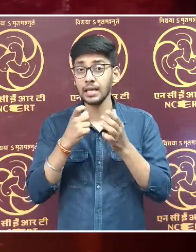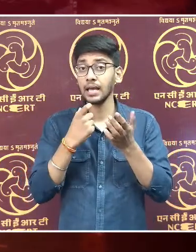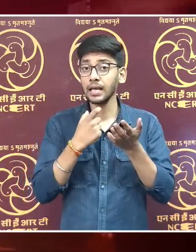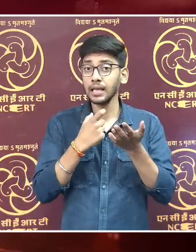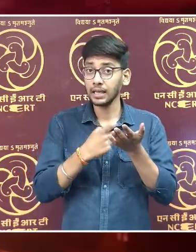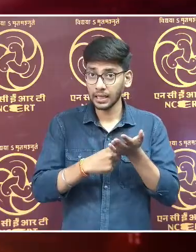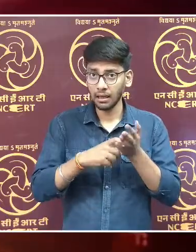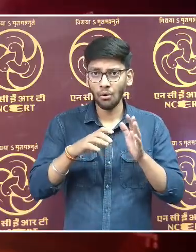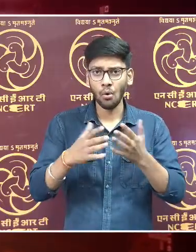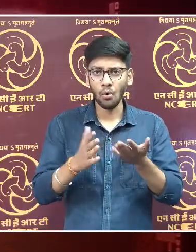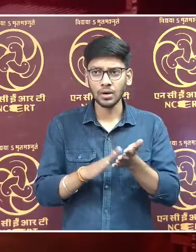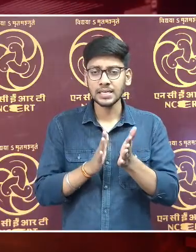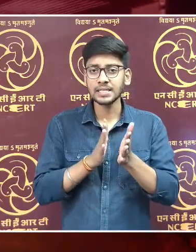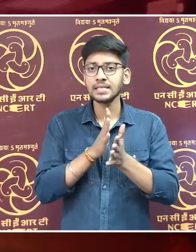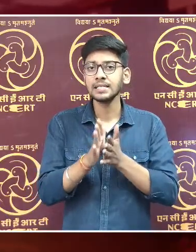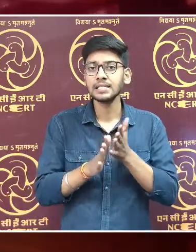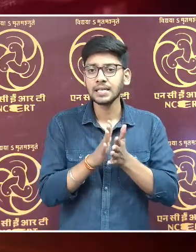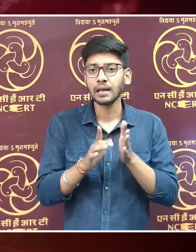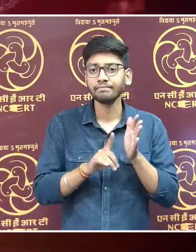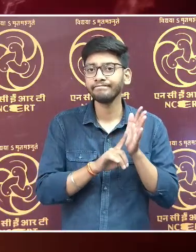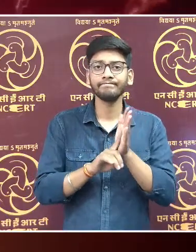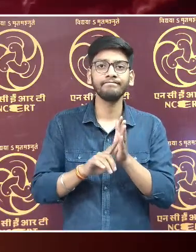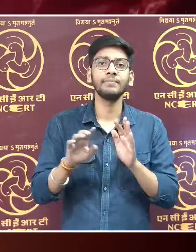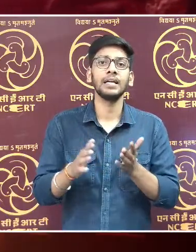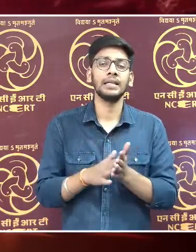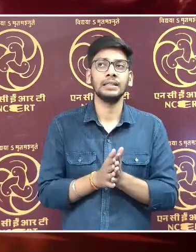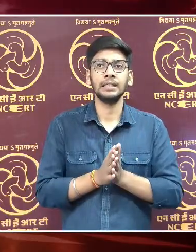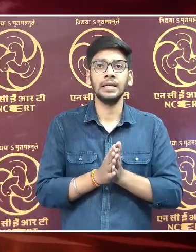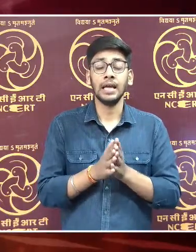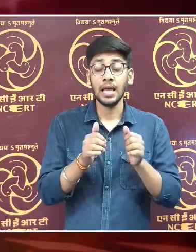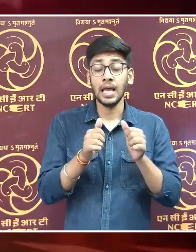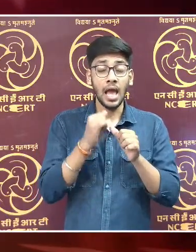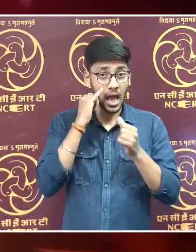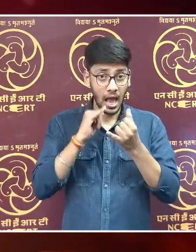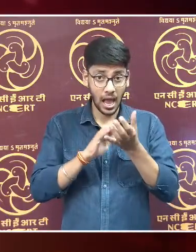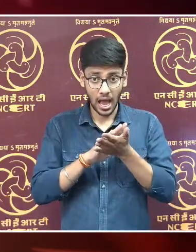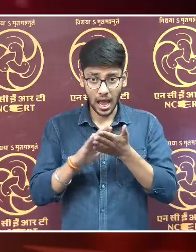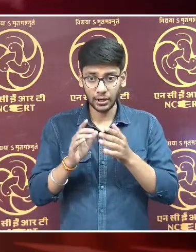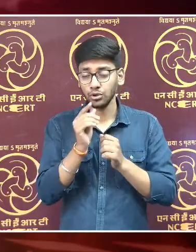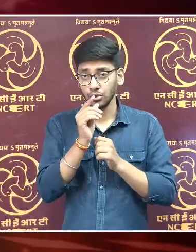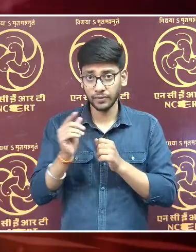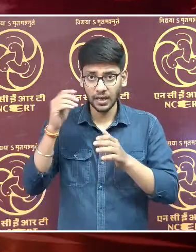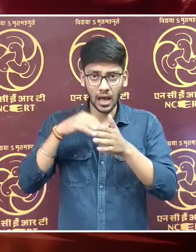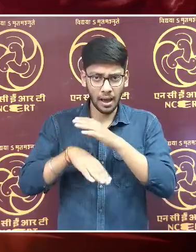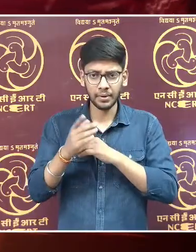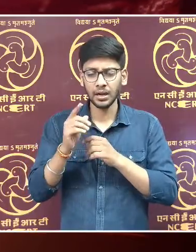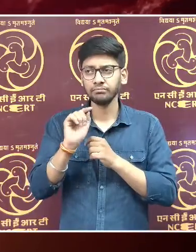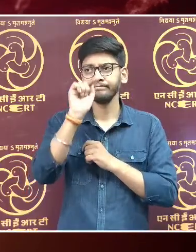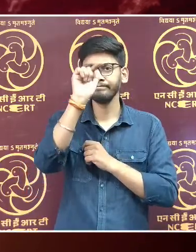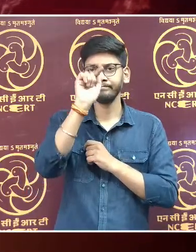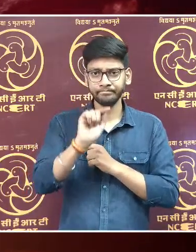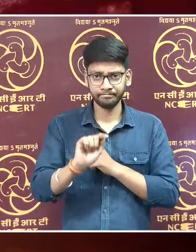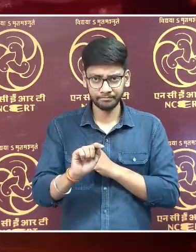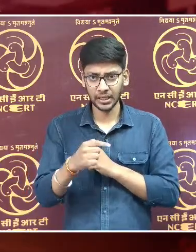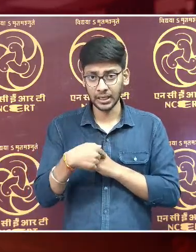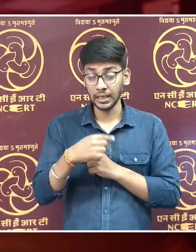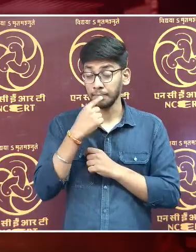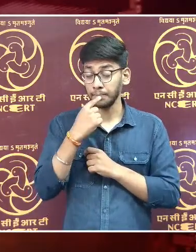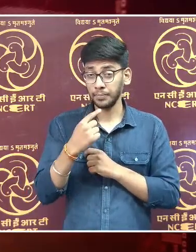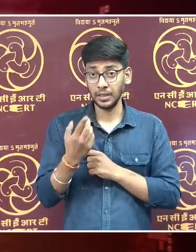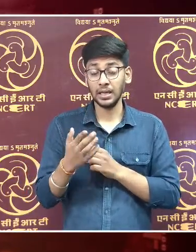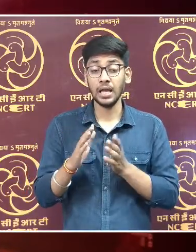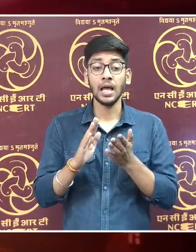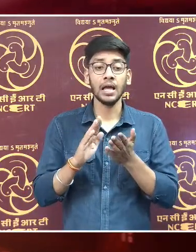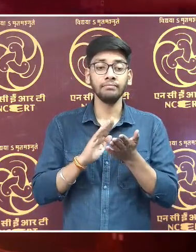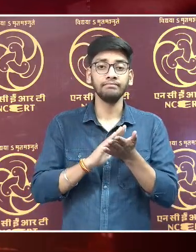the signs and symptoms are there. So from I-XII, we have prepared a specific screening checklist on the ear and hearing